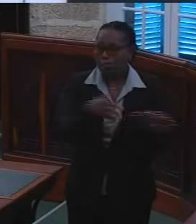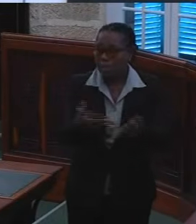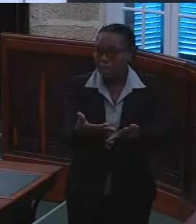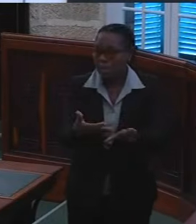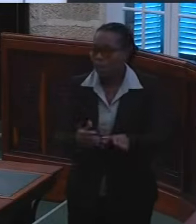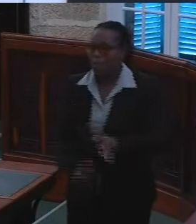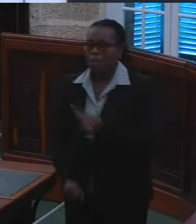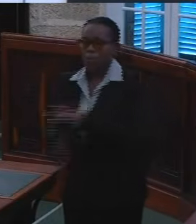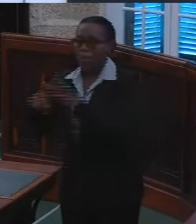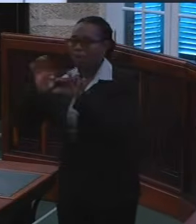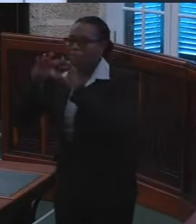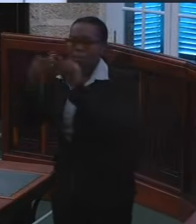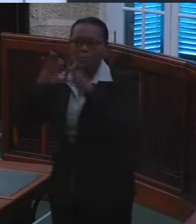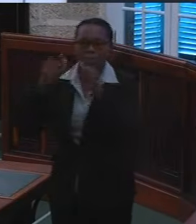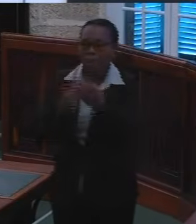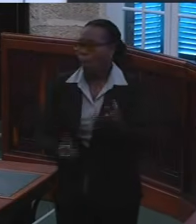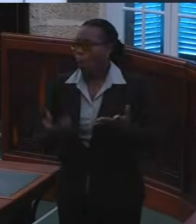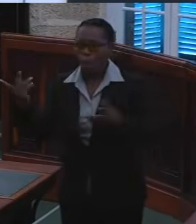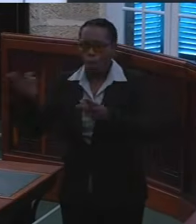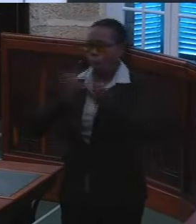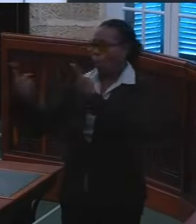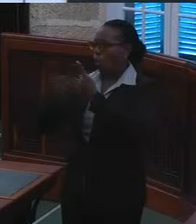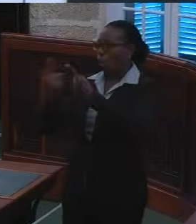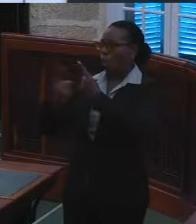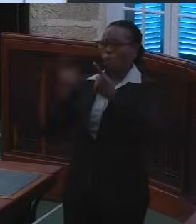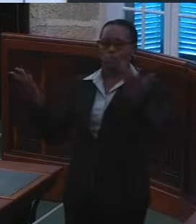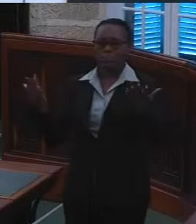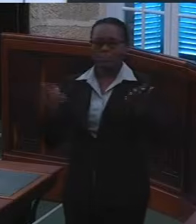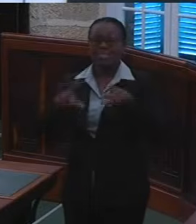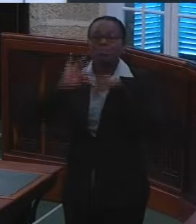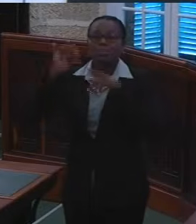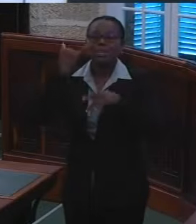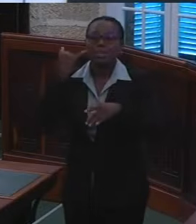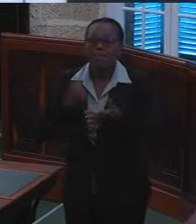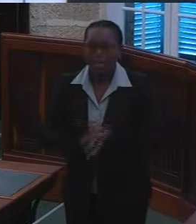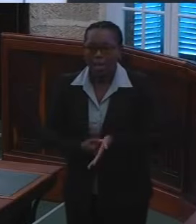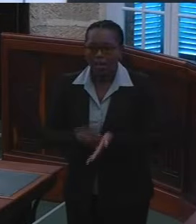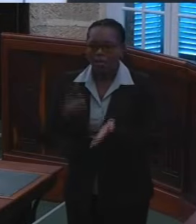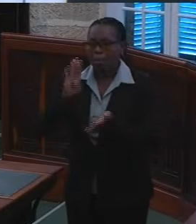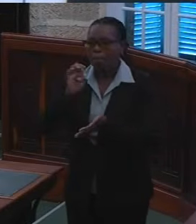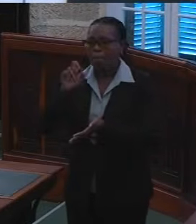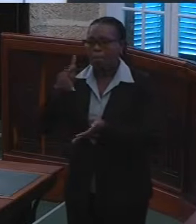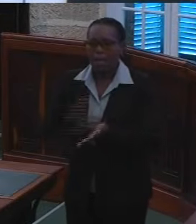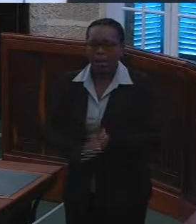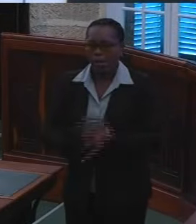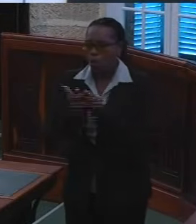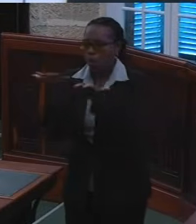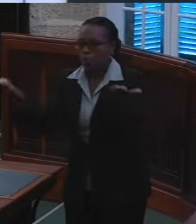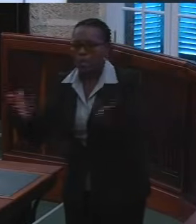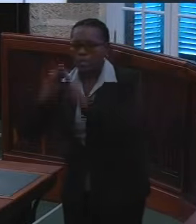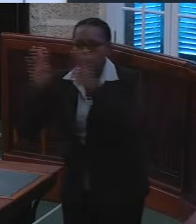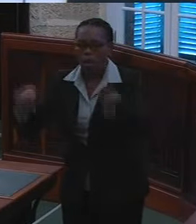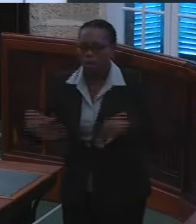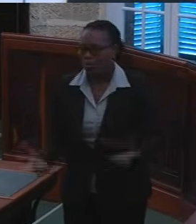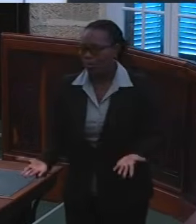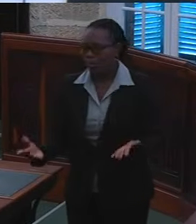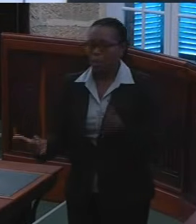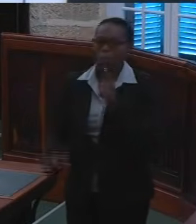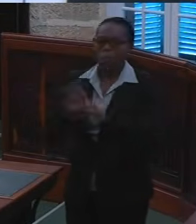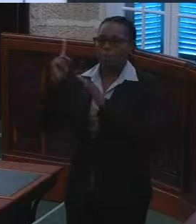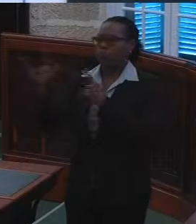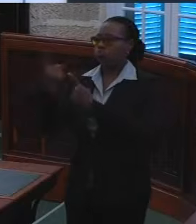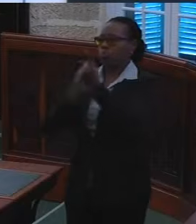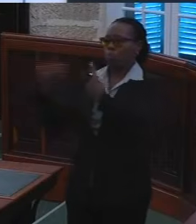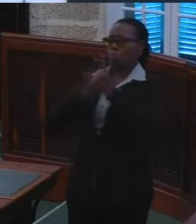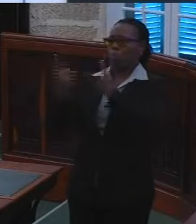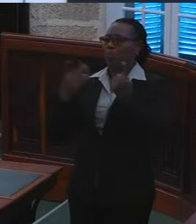if the person has assets, a bank account or a house. Mr. Speaker, sir, how did we get here is